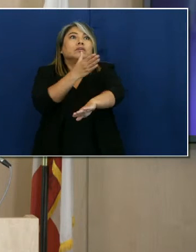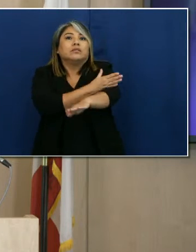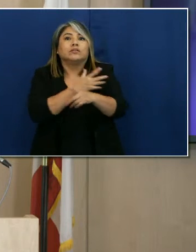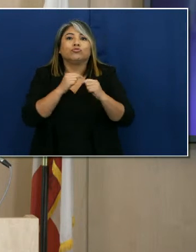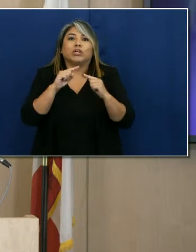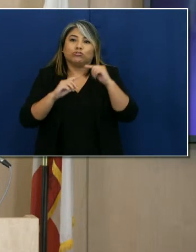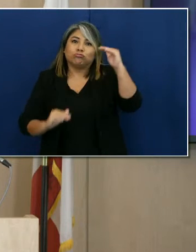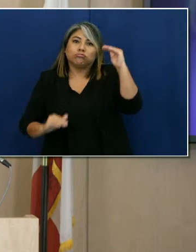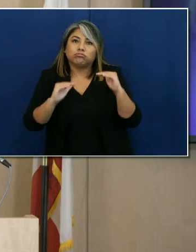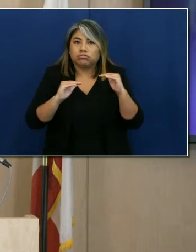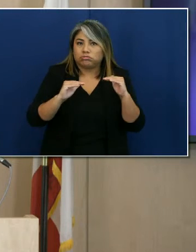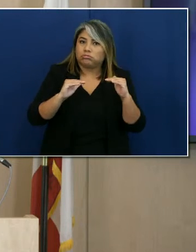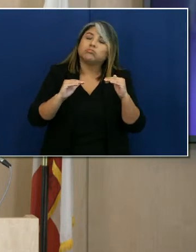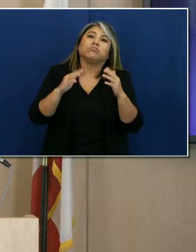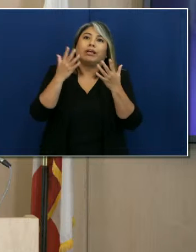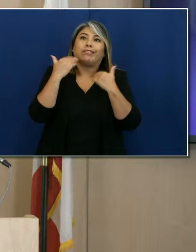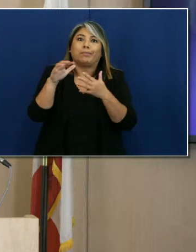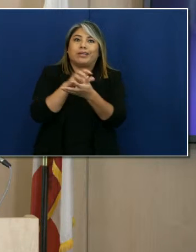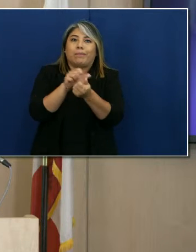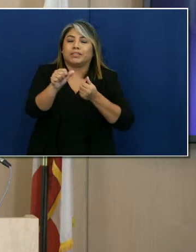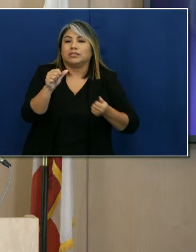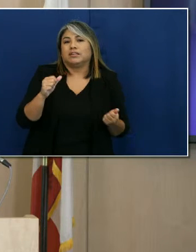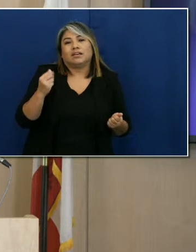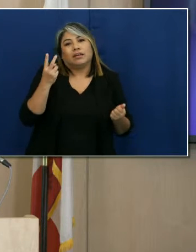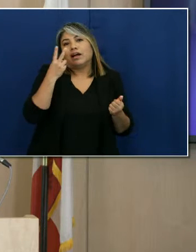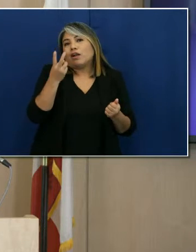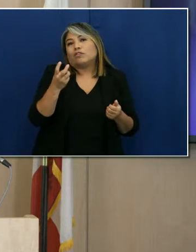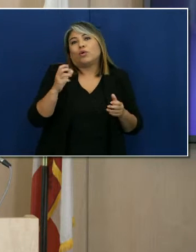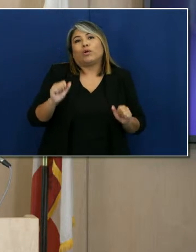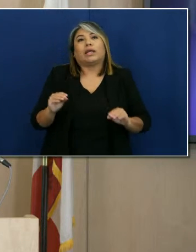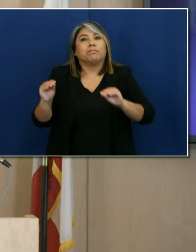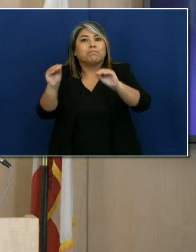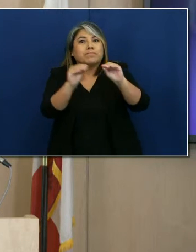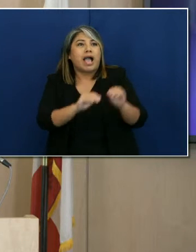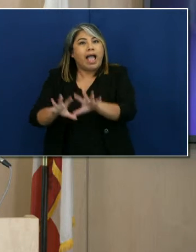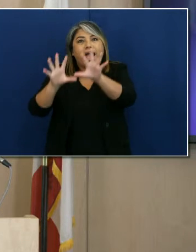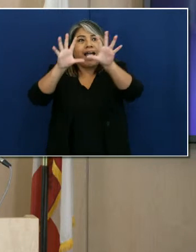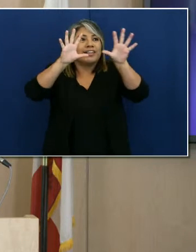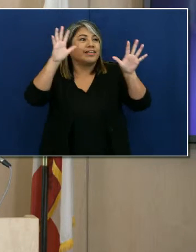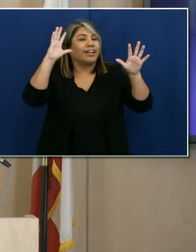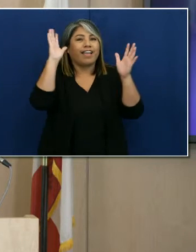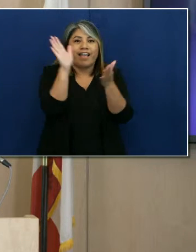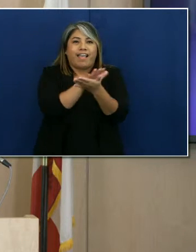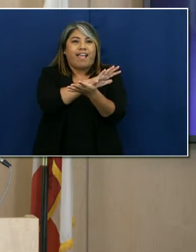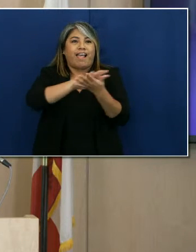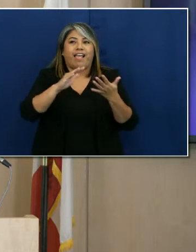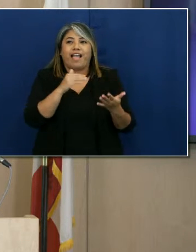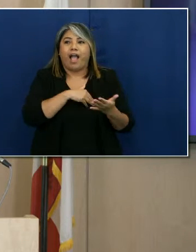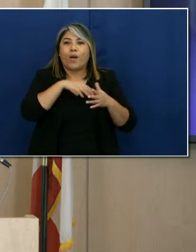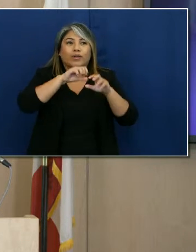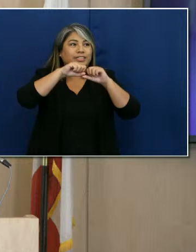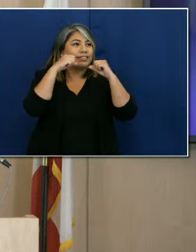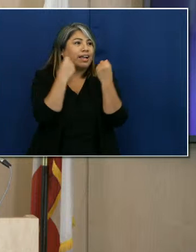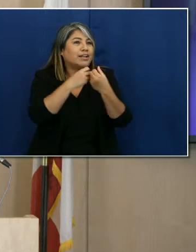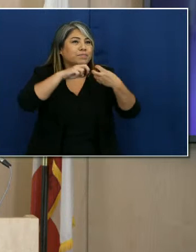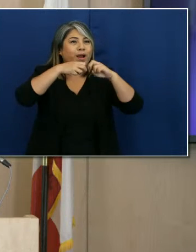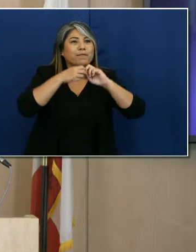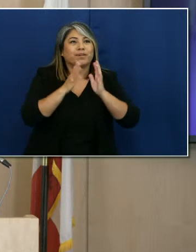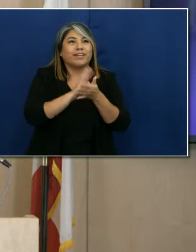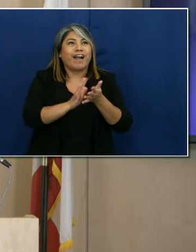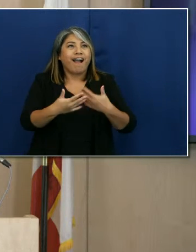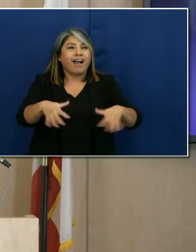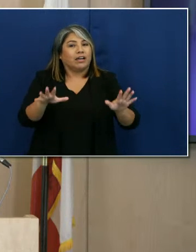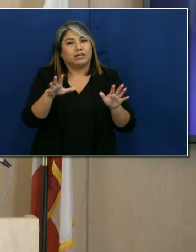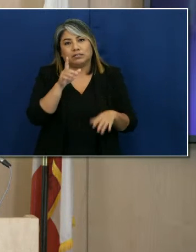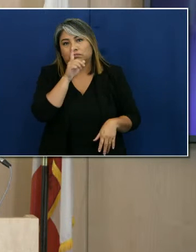and mitigate it and limit the damage? I don't think we can just magically erase all the problems that we face in our society, but we can fight